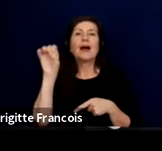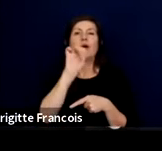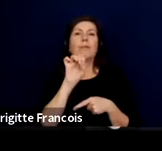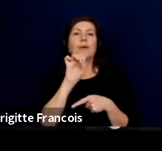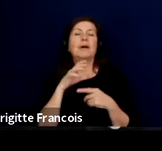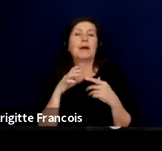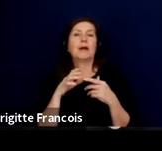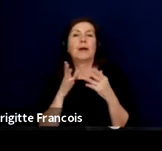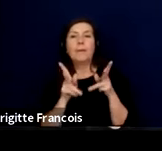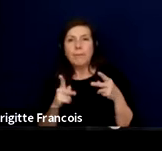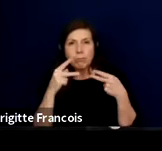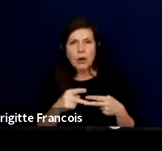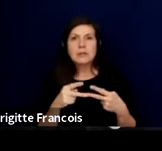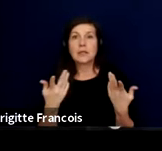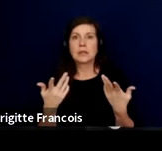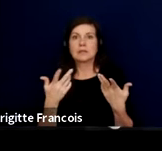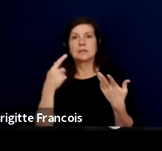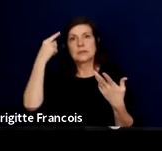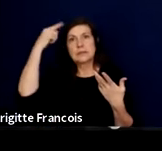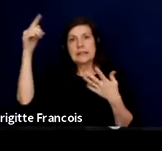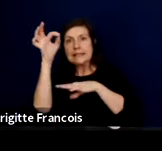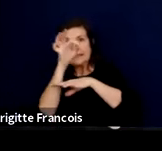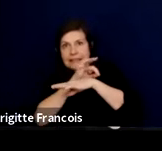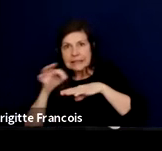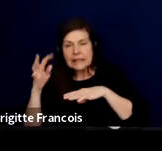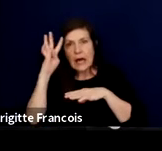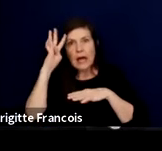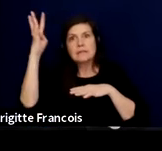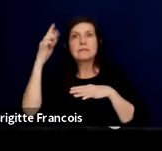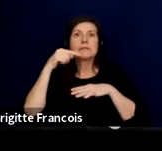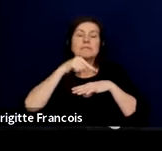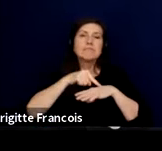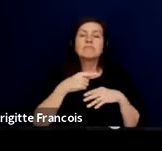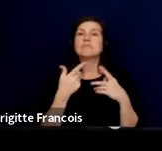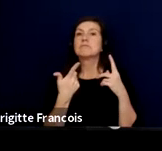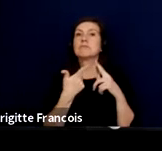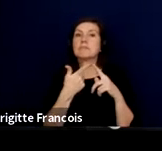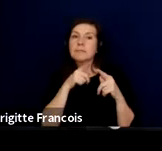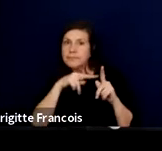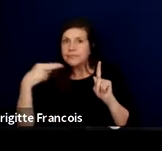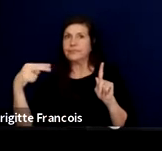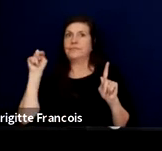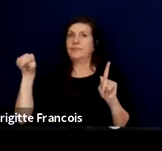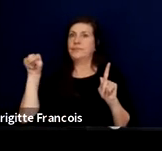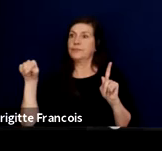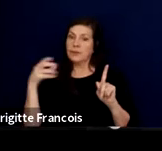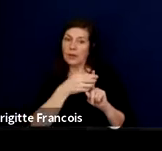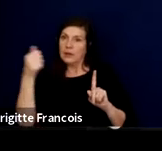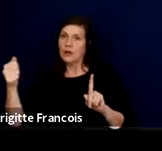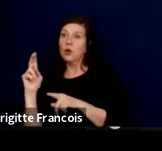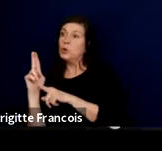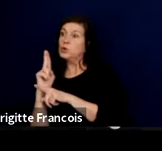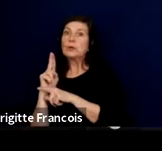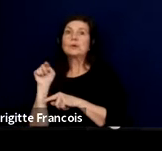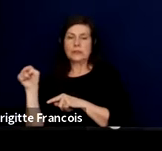to do privacy by design or design from the perspective of the user. And I think that when we're talking